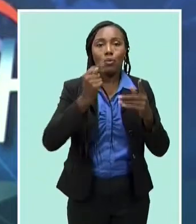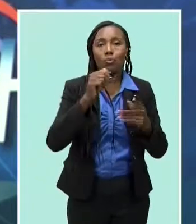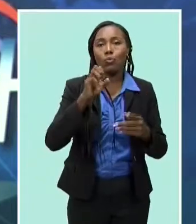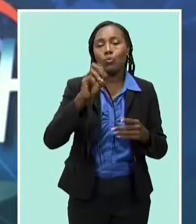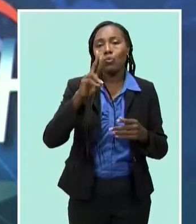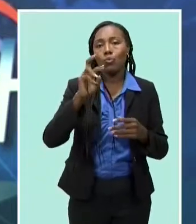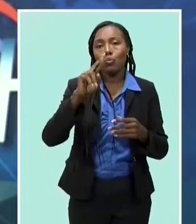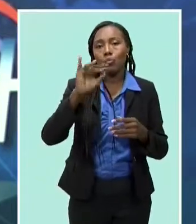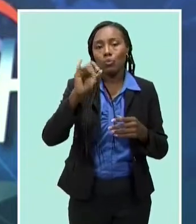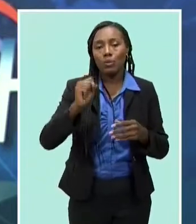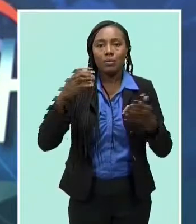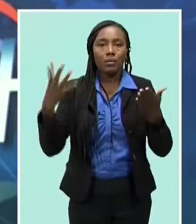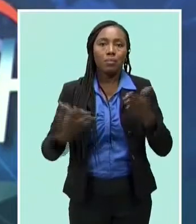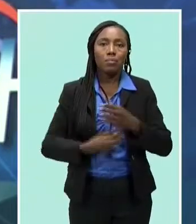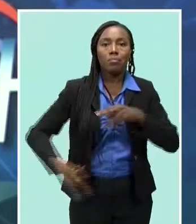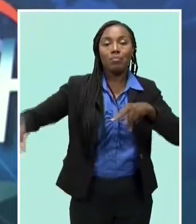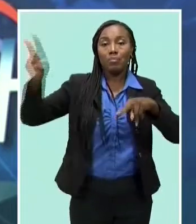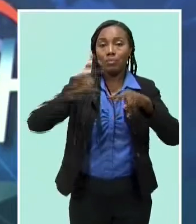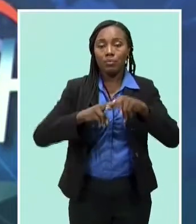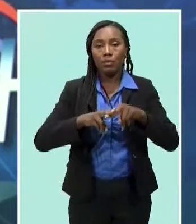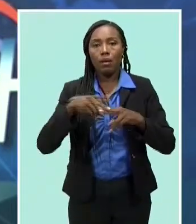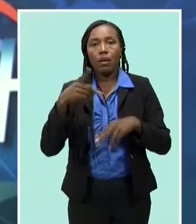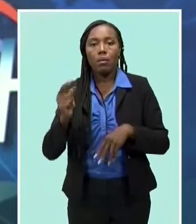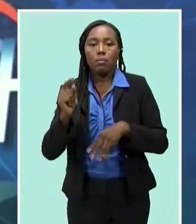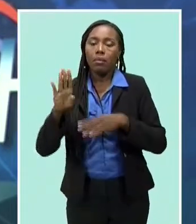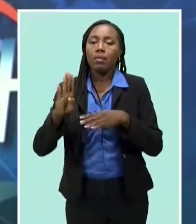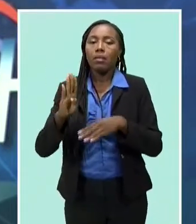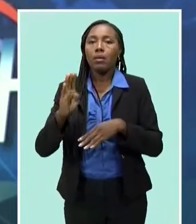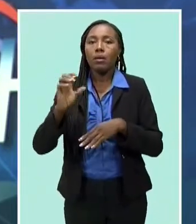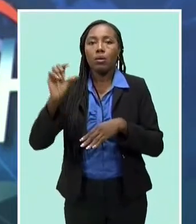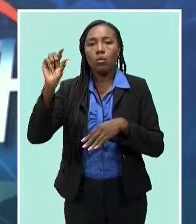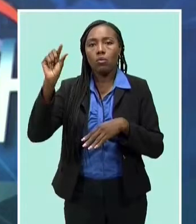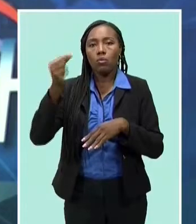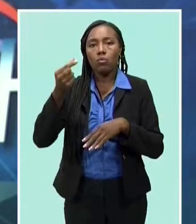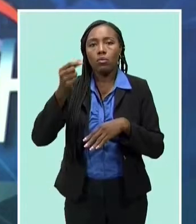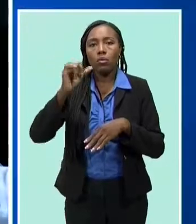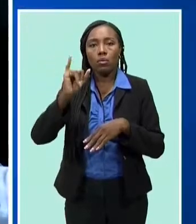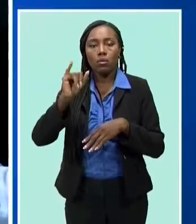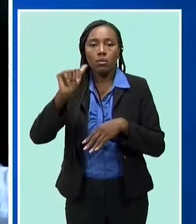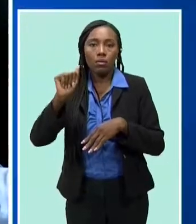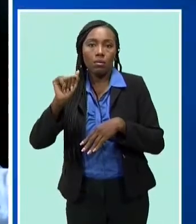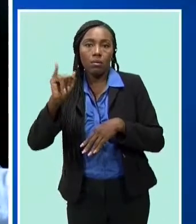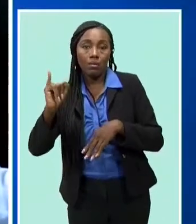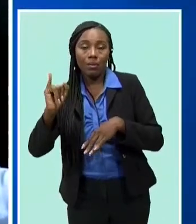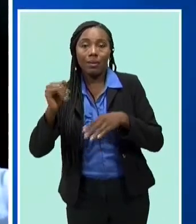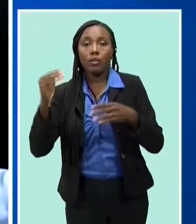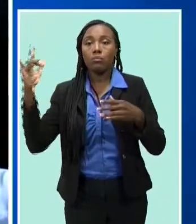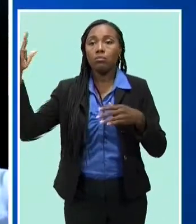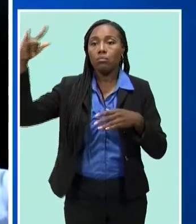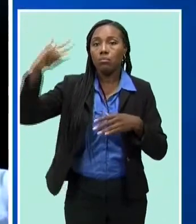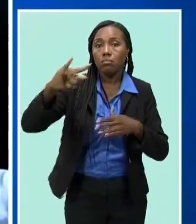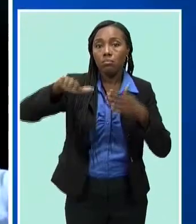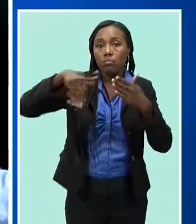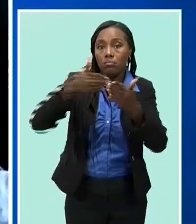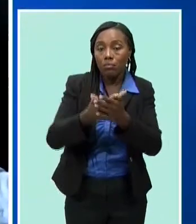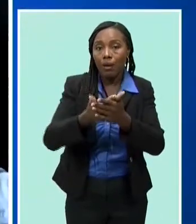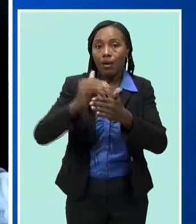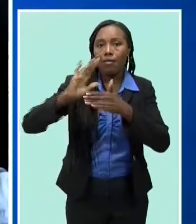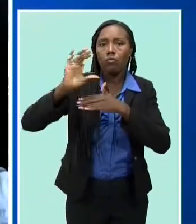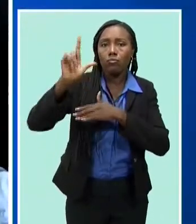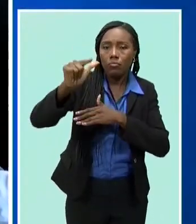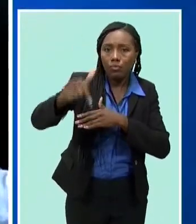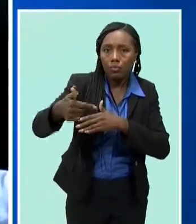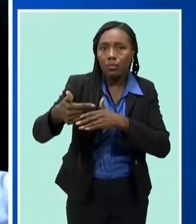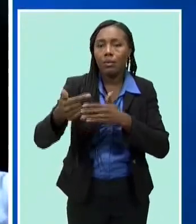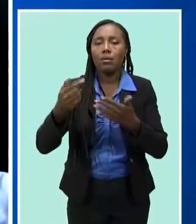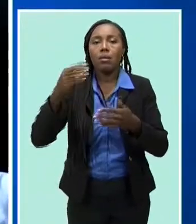sector. But in a press conference held at the Grace Adams Suite of the Grantley Adams International Airport shortly after she arrived this afternoon, Prime Minister